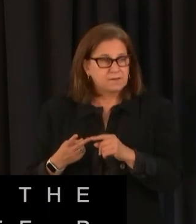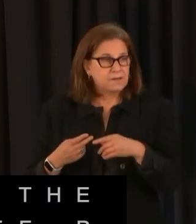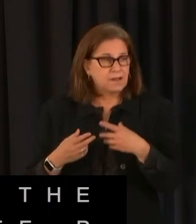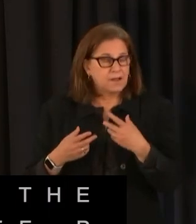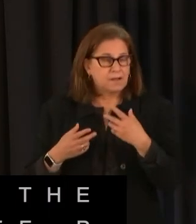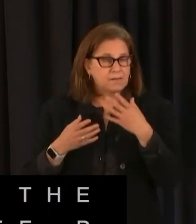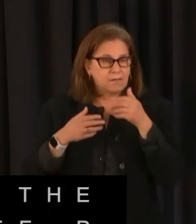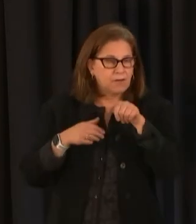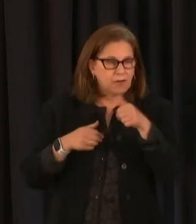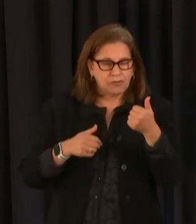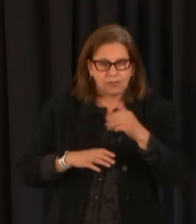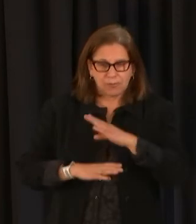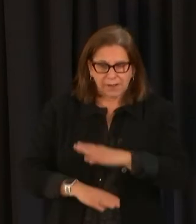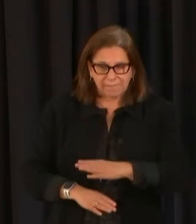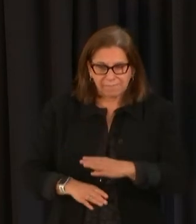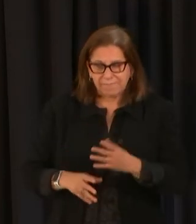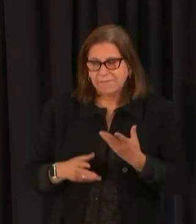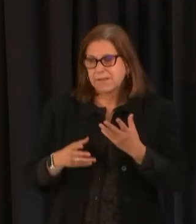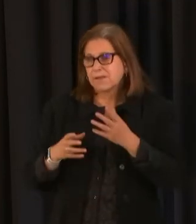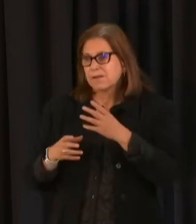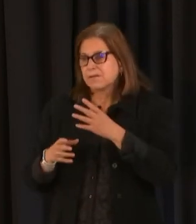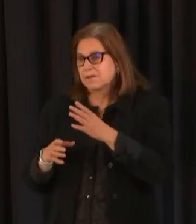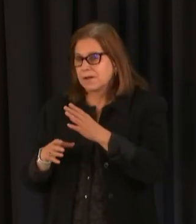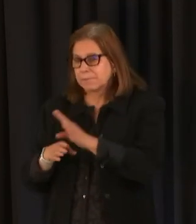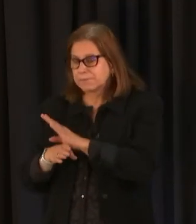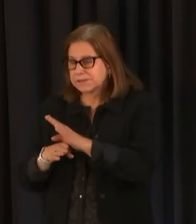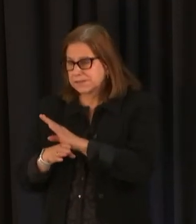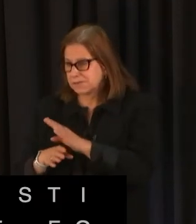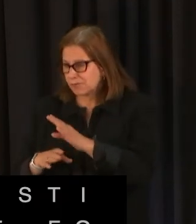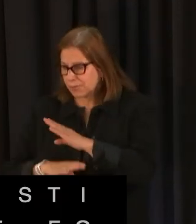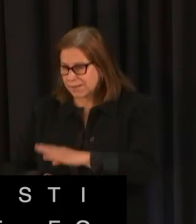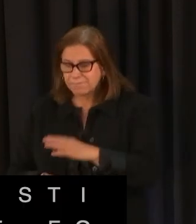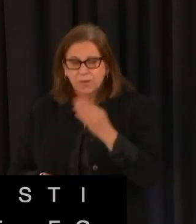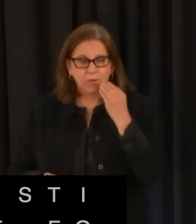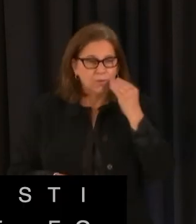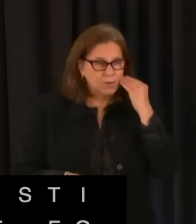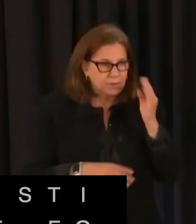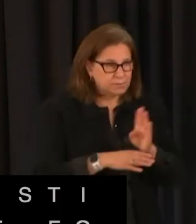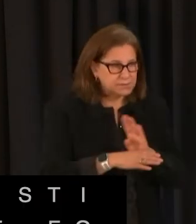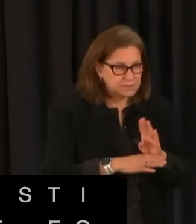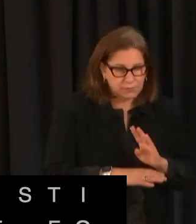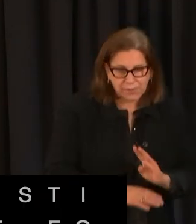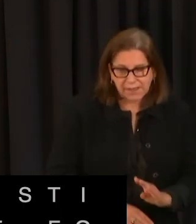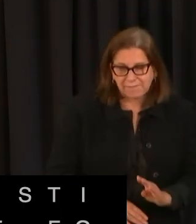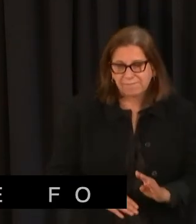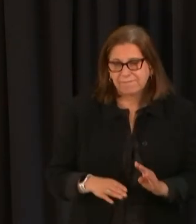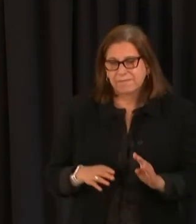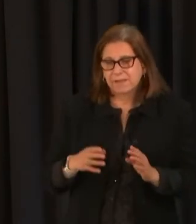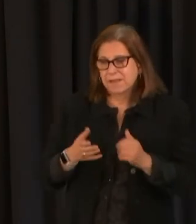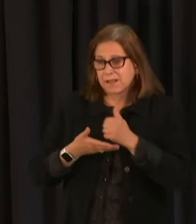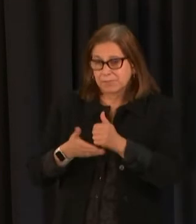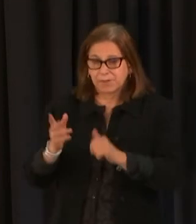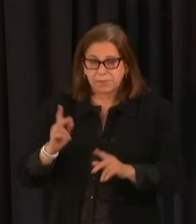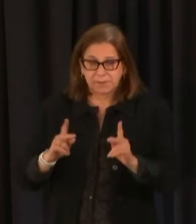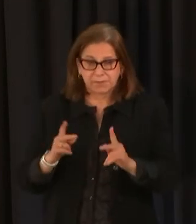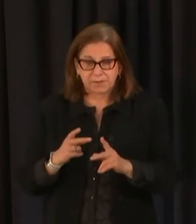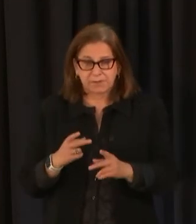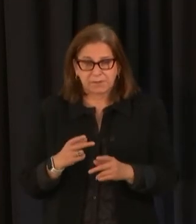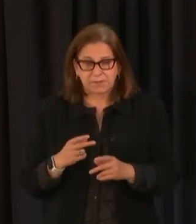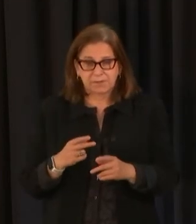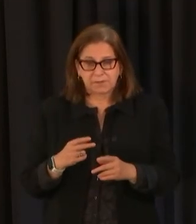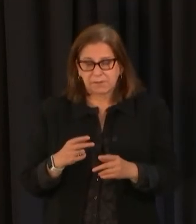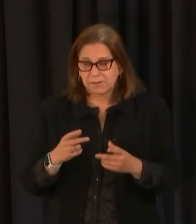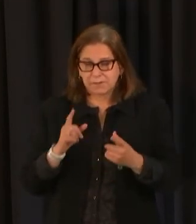in the form of business relief, individual relief, that are helping people make ends